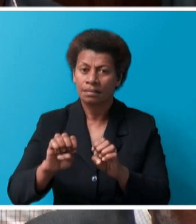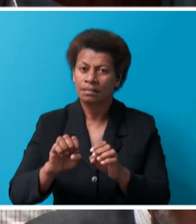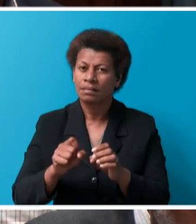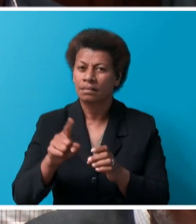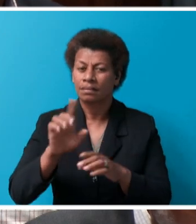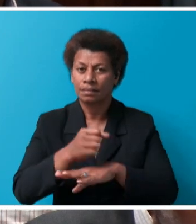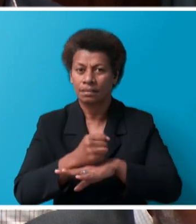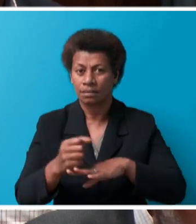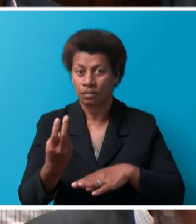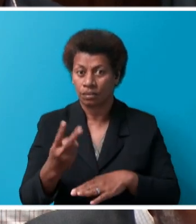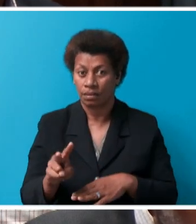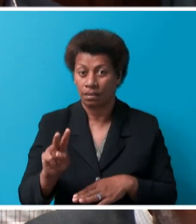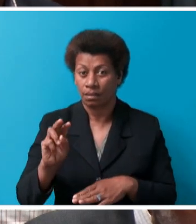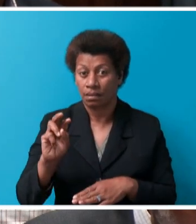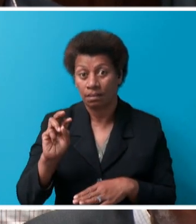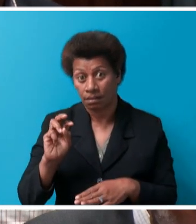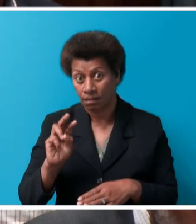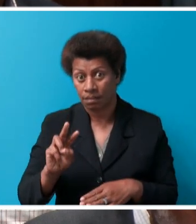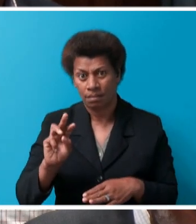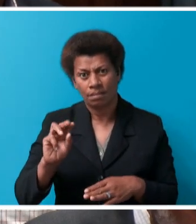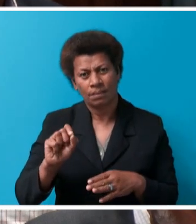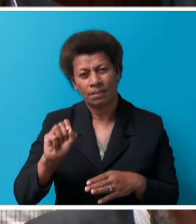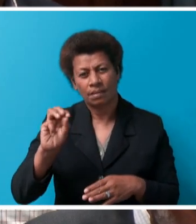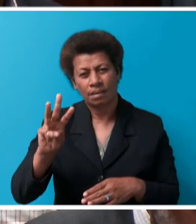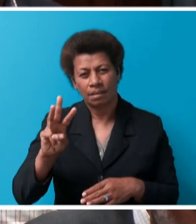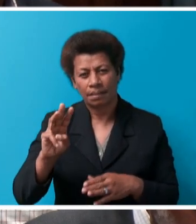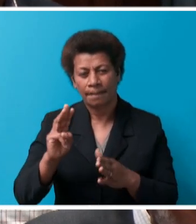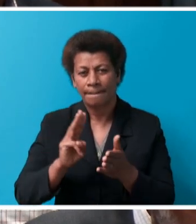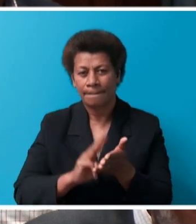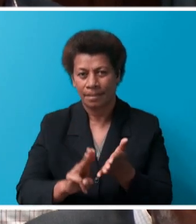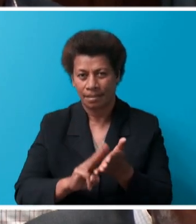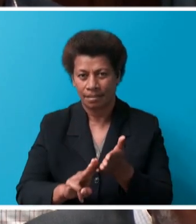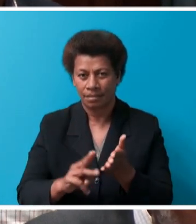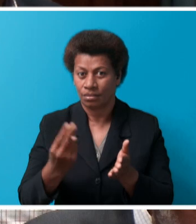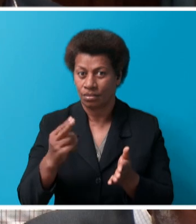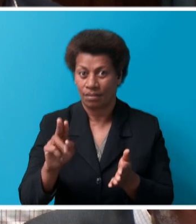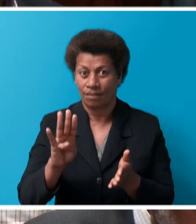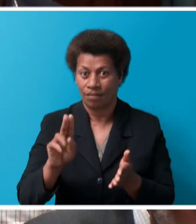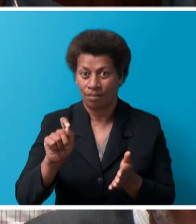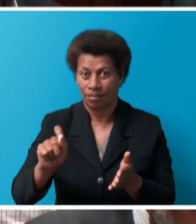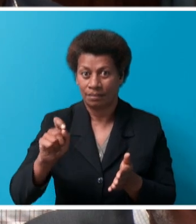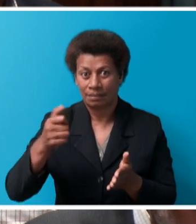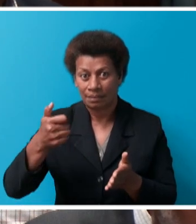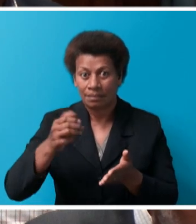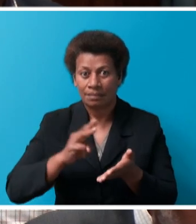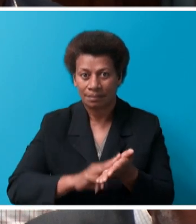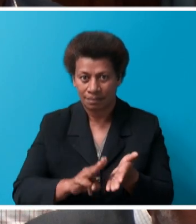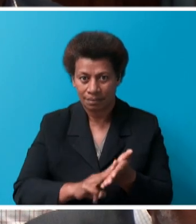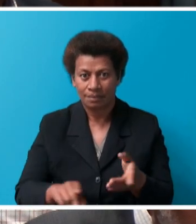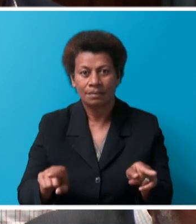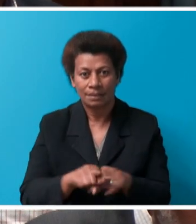27.3 million this year, up from 24.6 million. So is cover